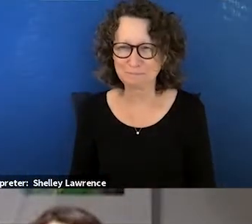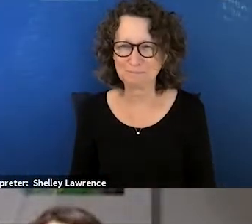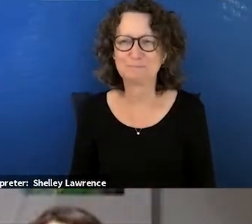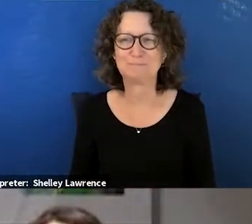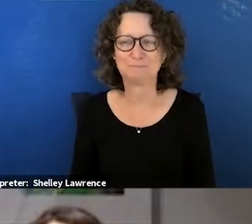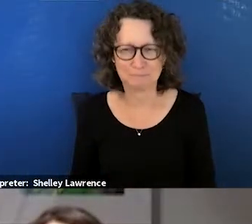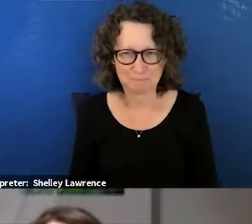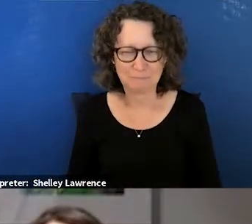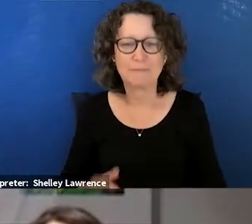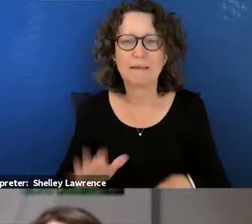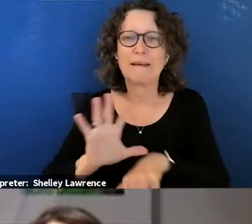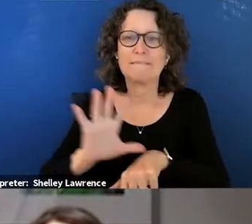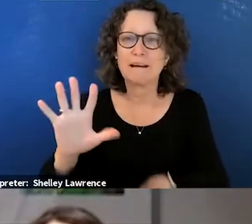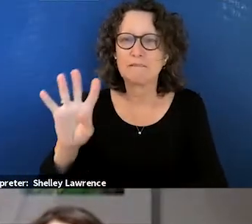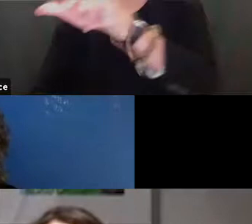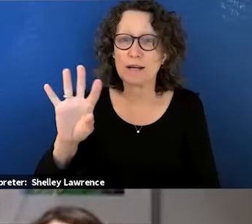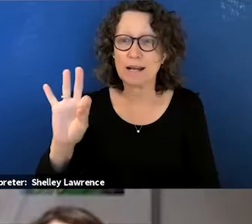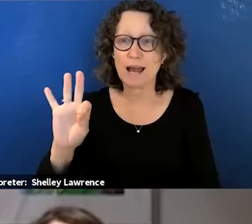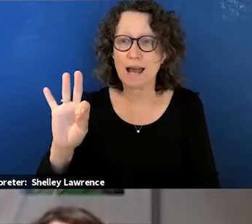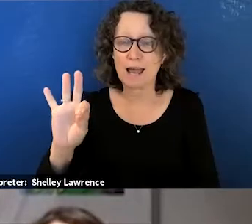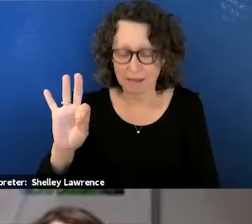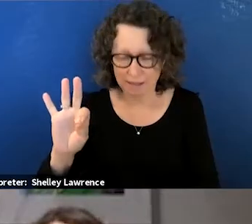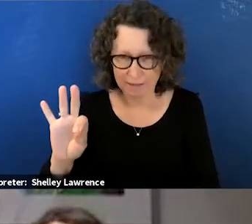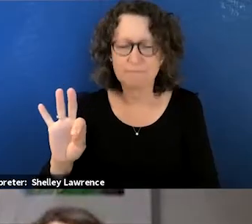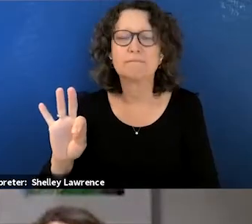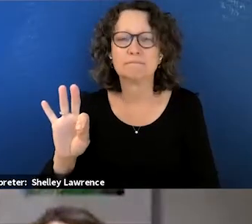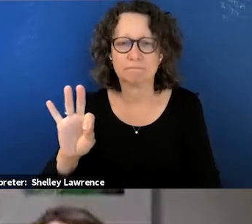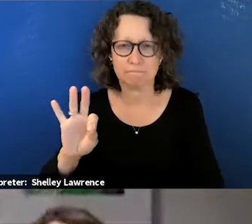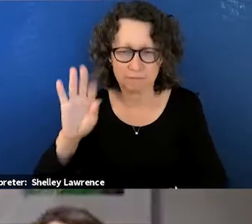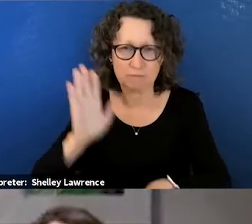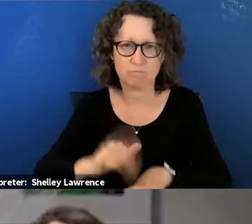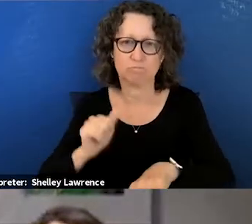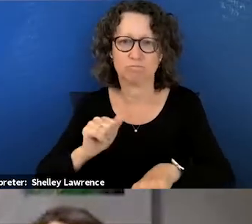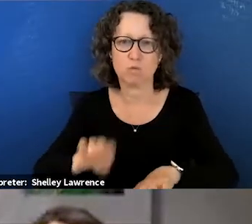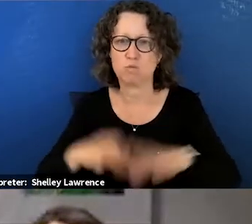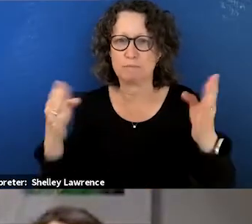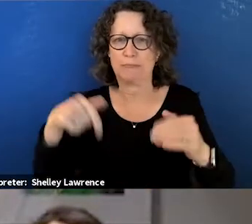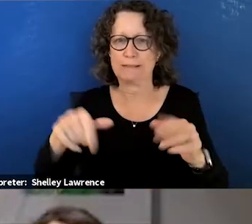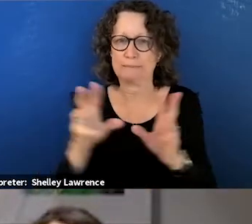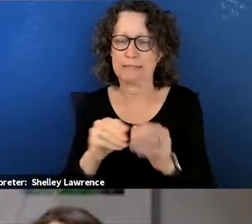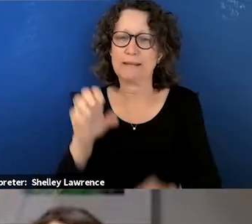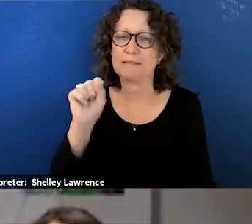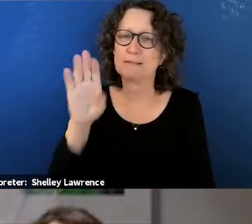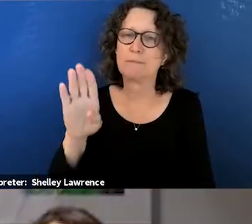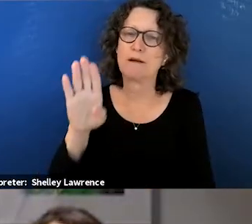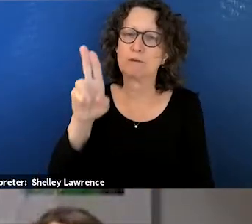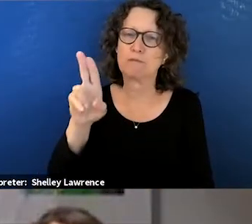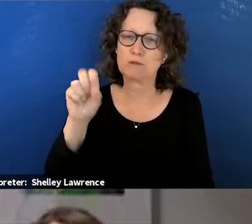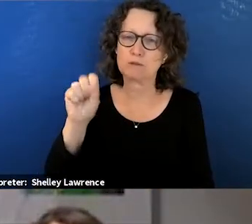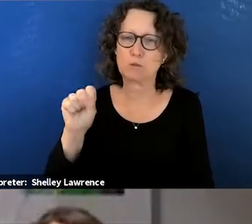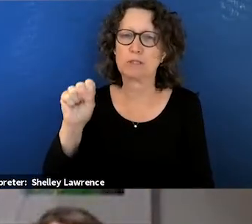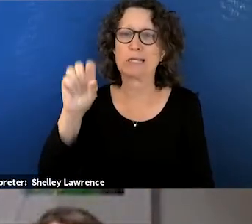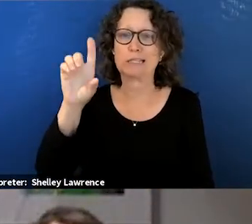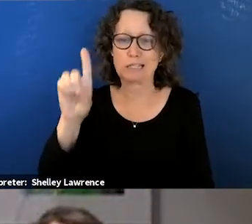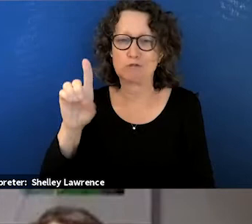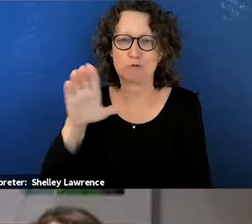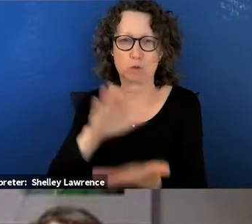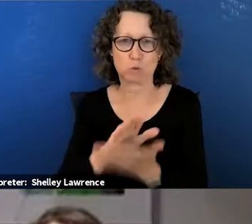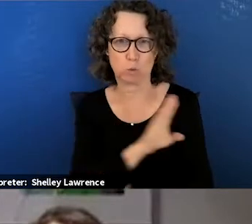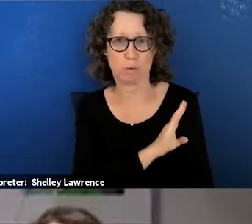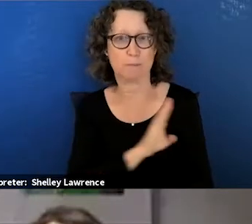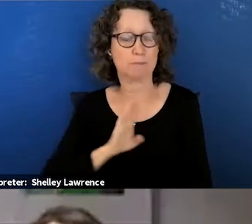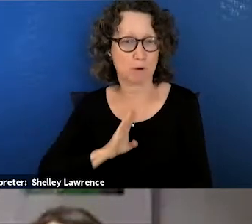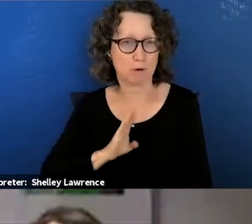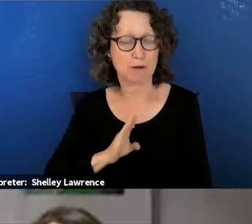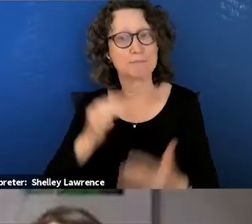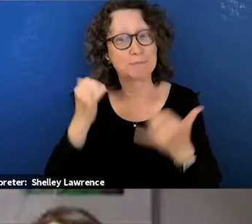at 5:49 p.m., I am calling to order this regular meeting of the Santa Barbara Unified School District School Board.